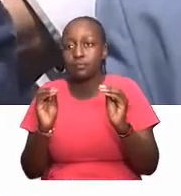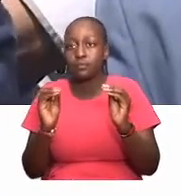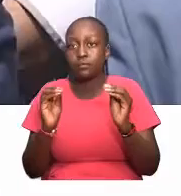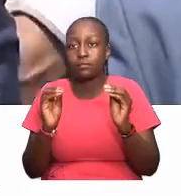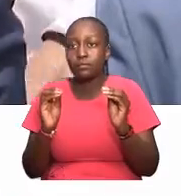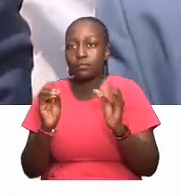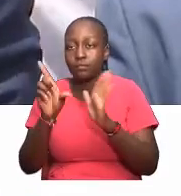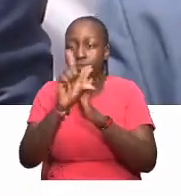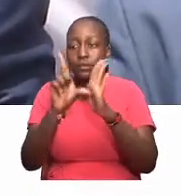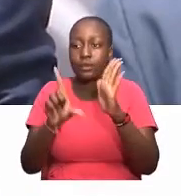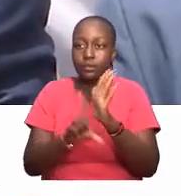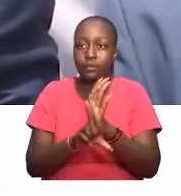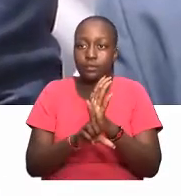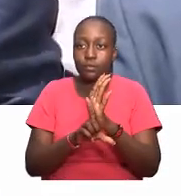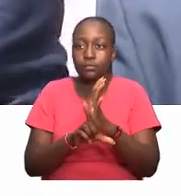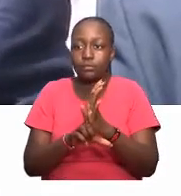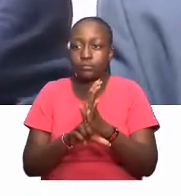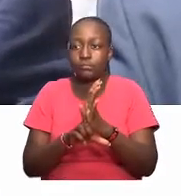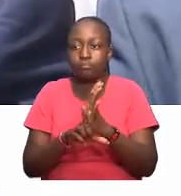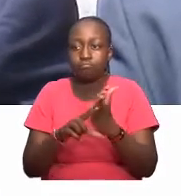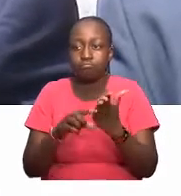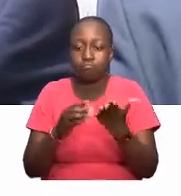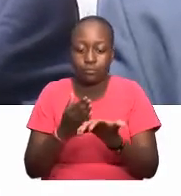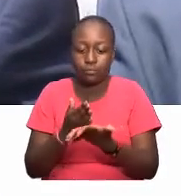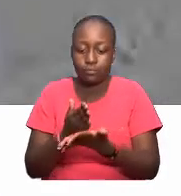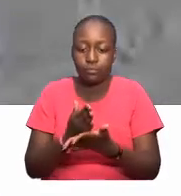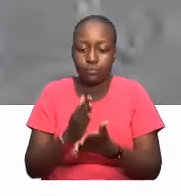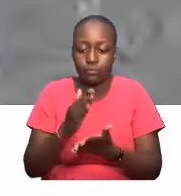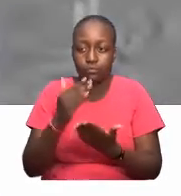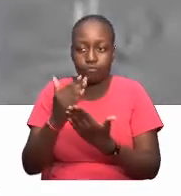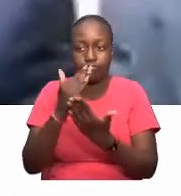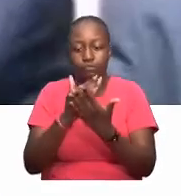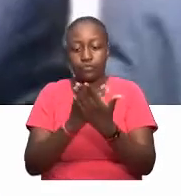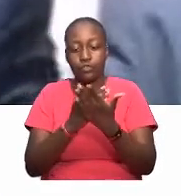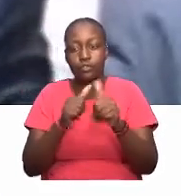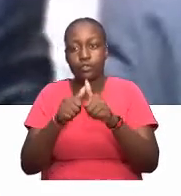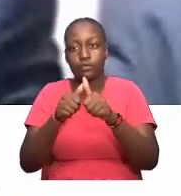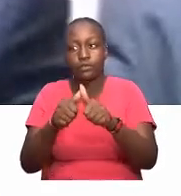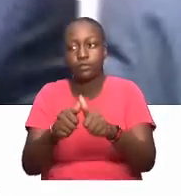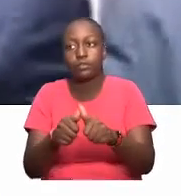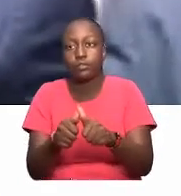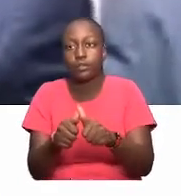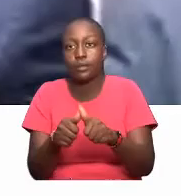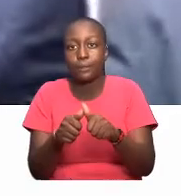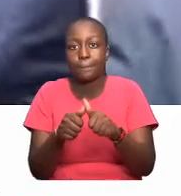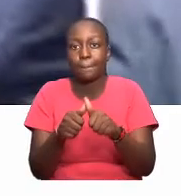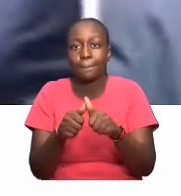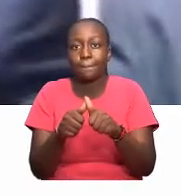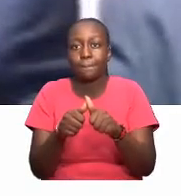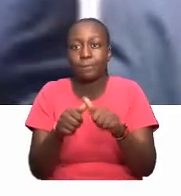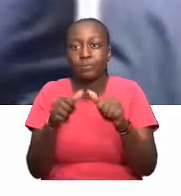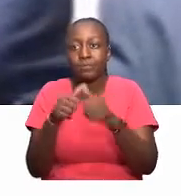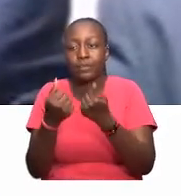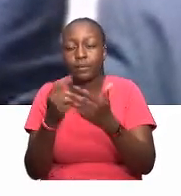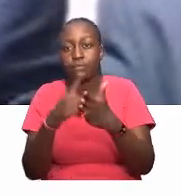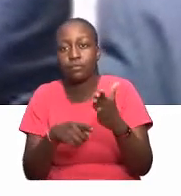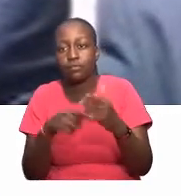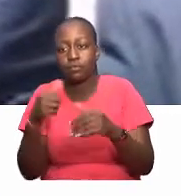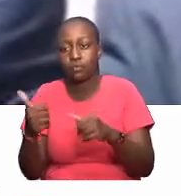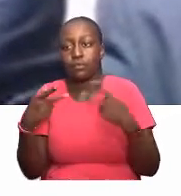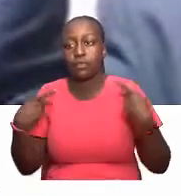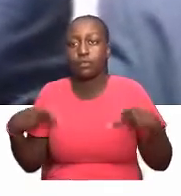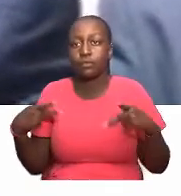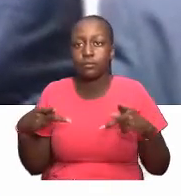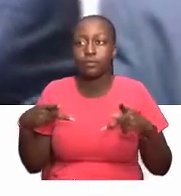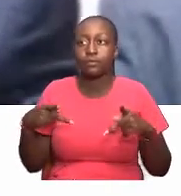law. It's a process that follows steps that are clear in law. What happens to other people who are